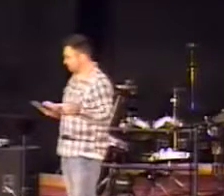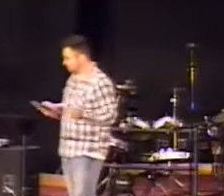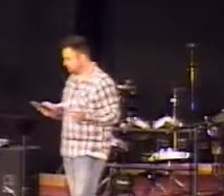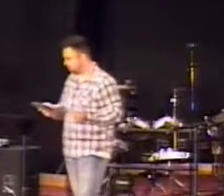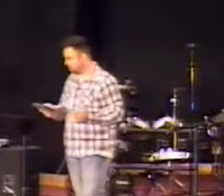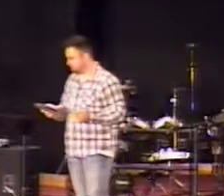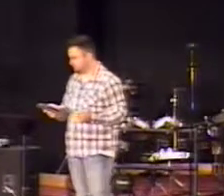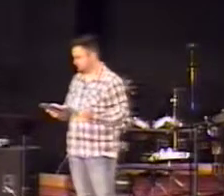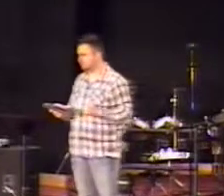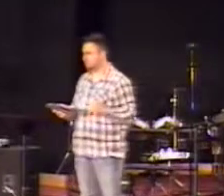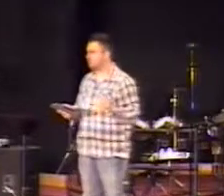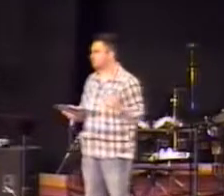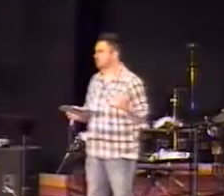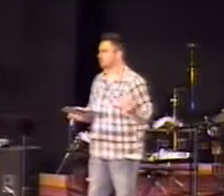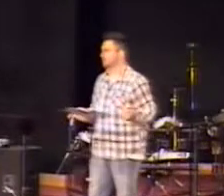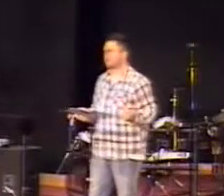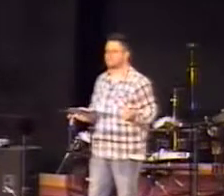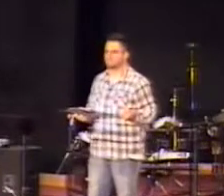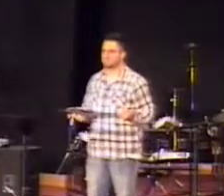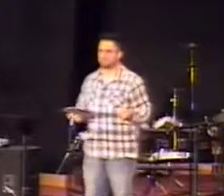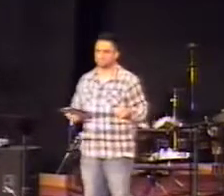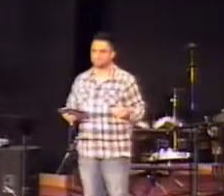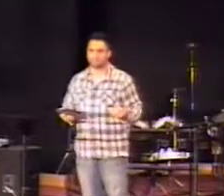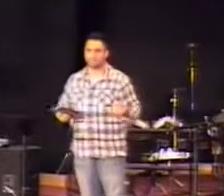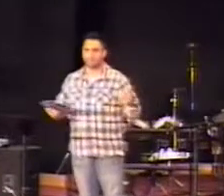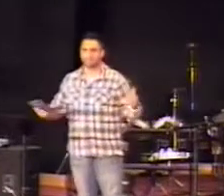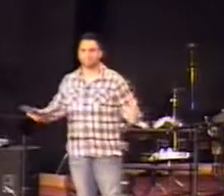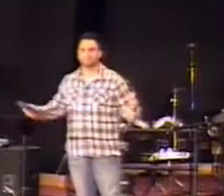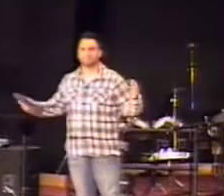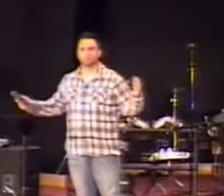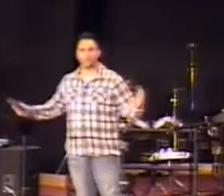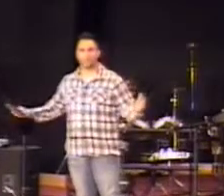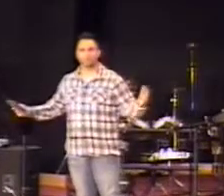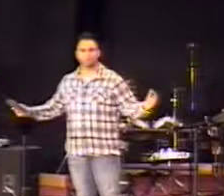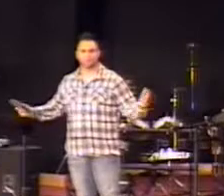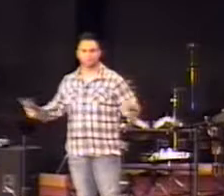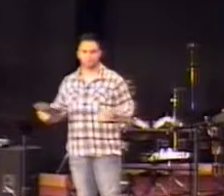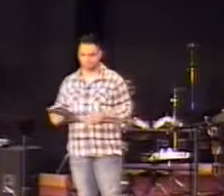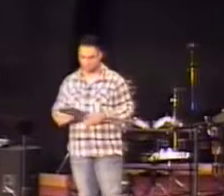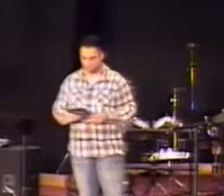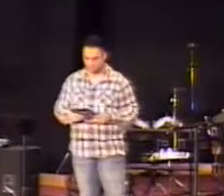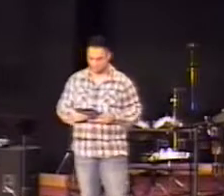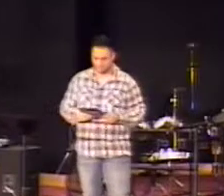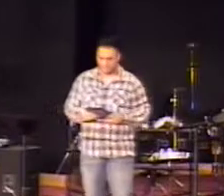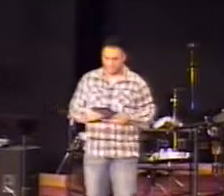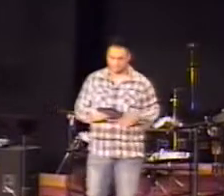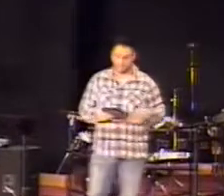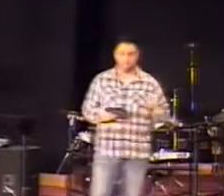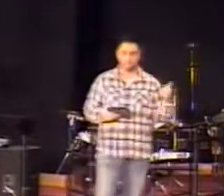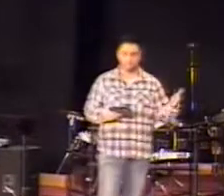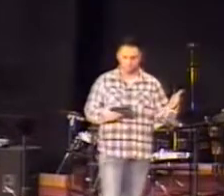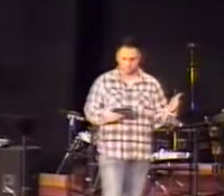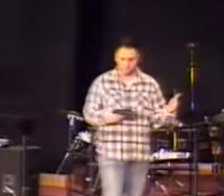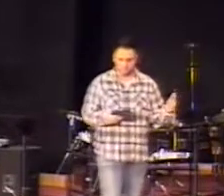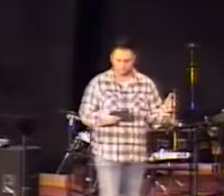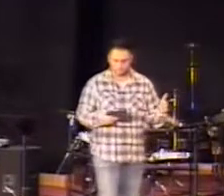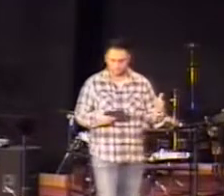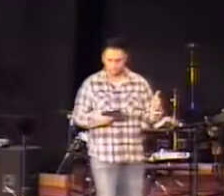in 2 Corinthians chapter 6, Paul talks about his misfortunes, things that were out of his control. He